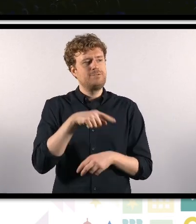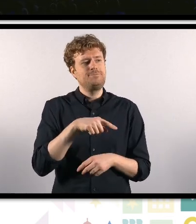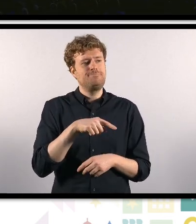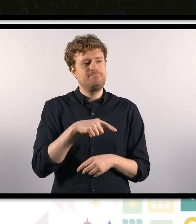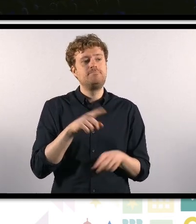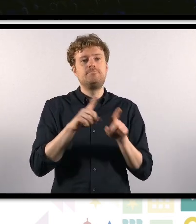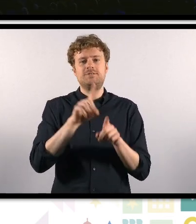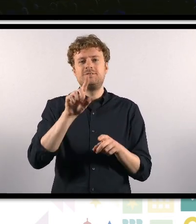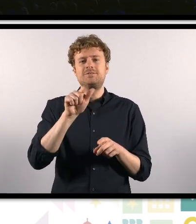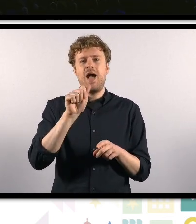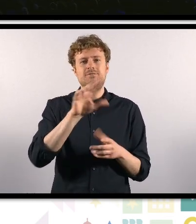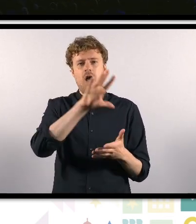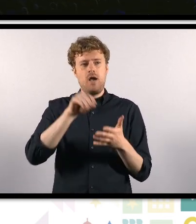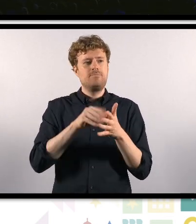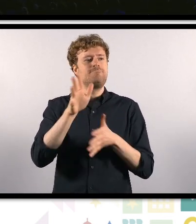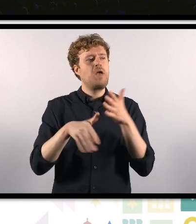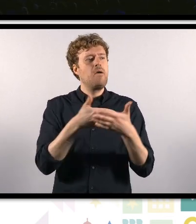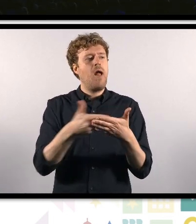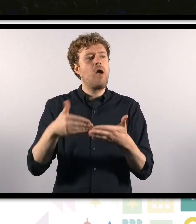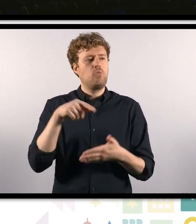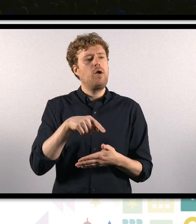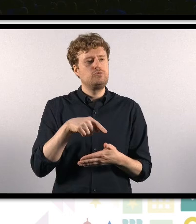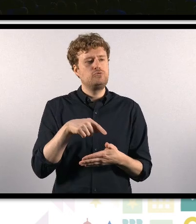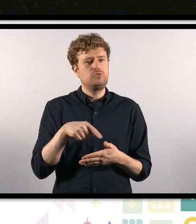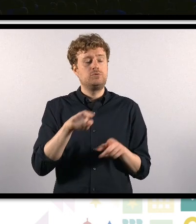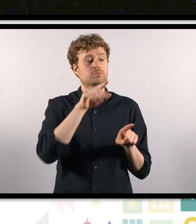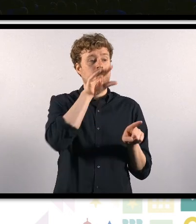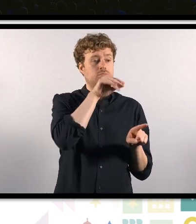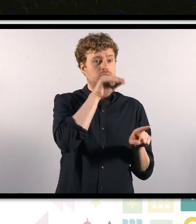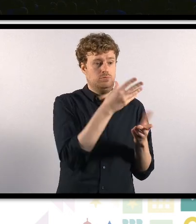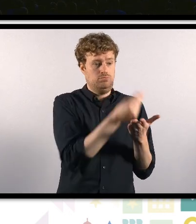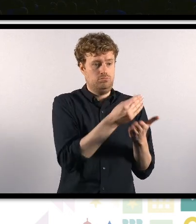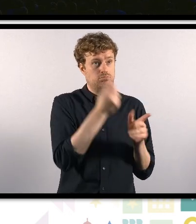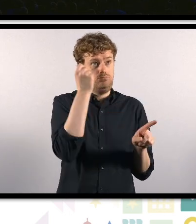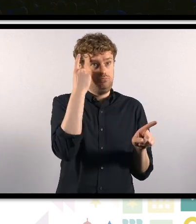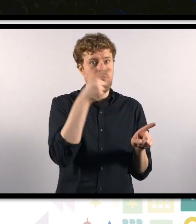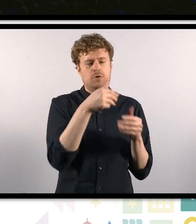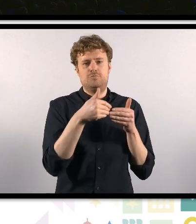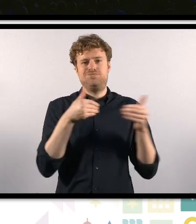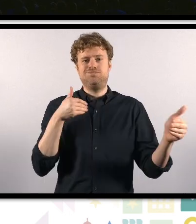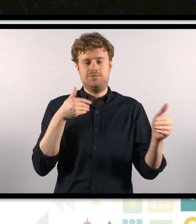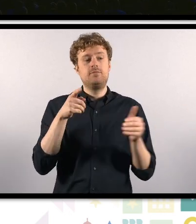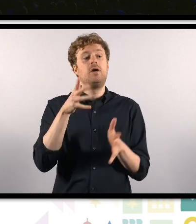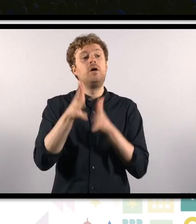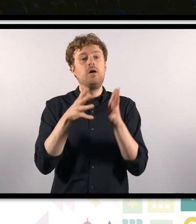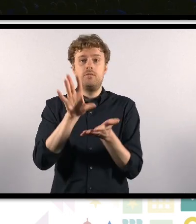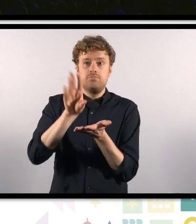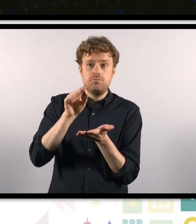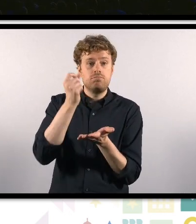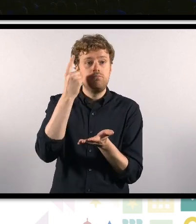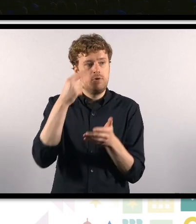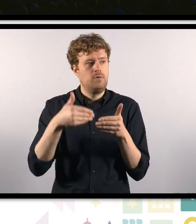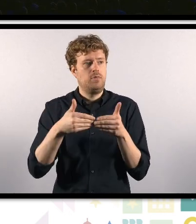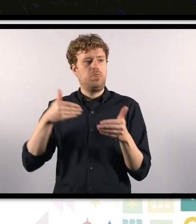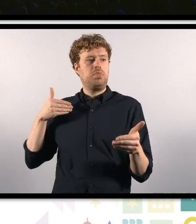got programs that can do speech to text fairly easily, but sign language is relatively new with that, so we've got a ways